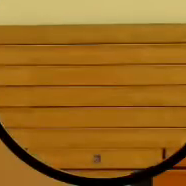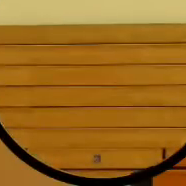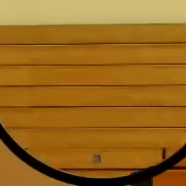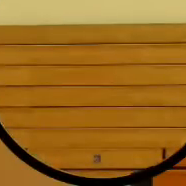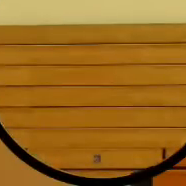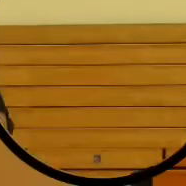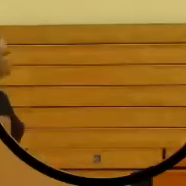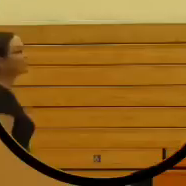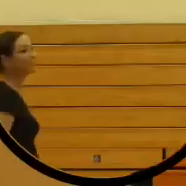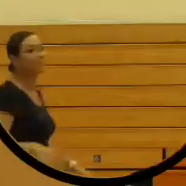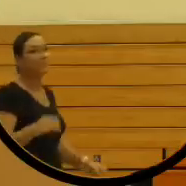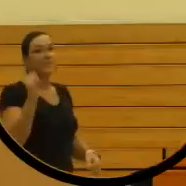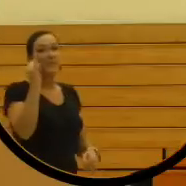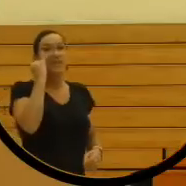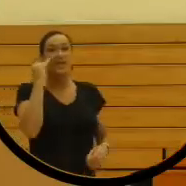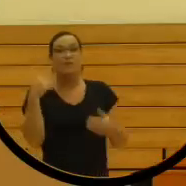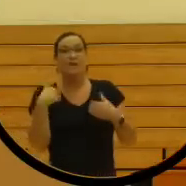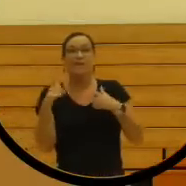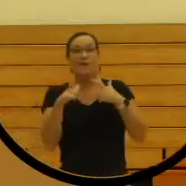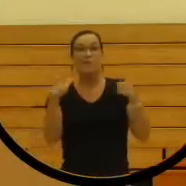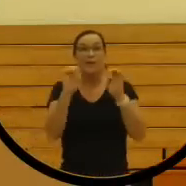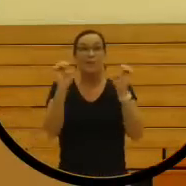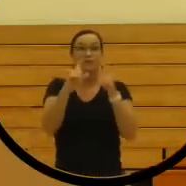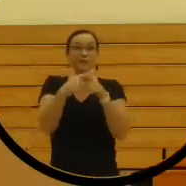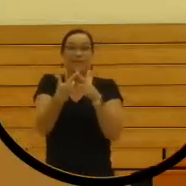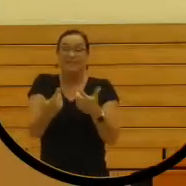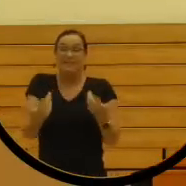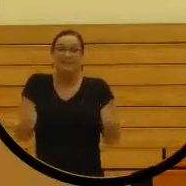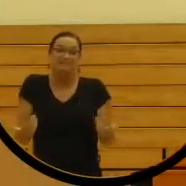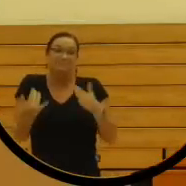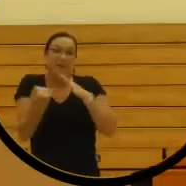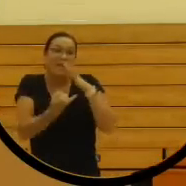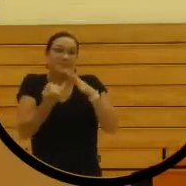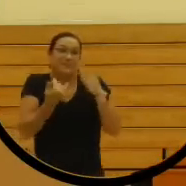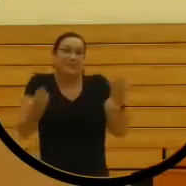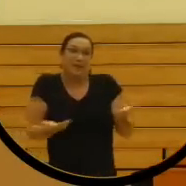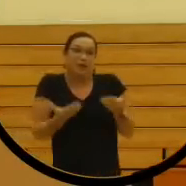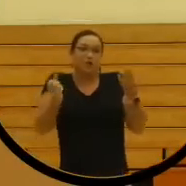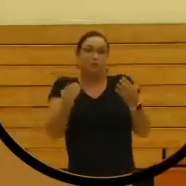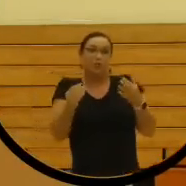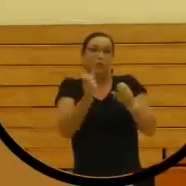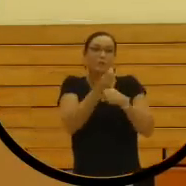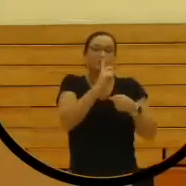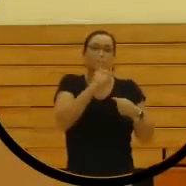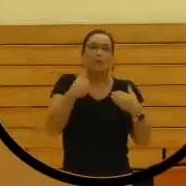So anyway, thank you guys very much, and I'll turn it back to Talon.